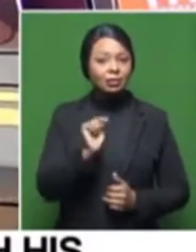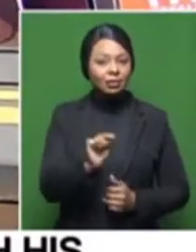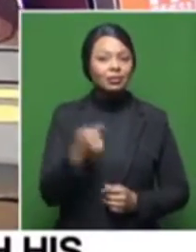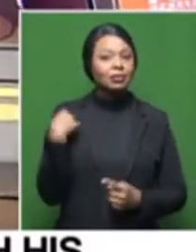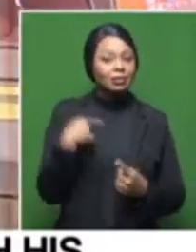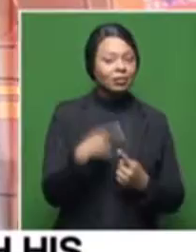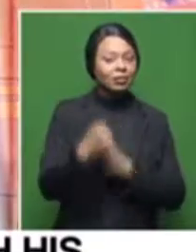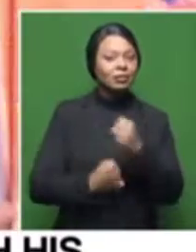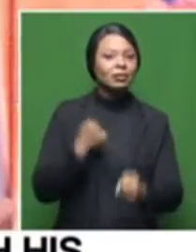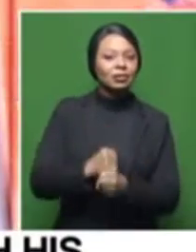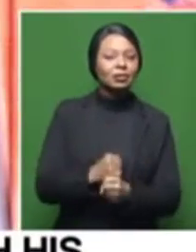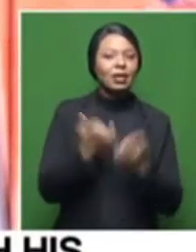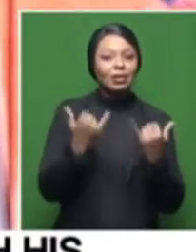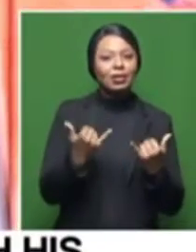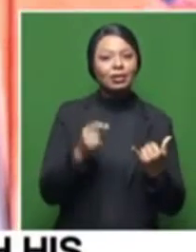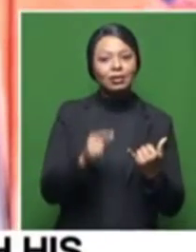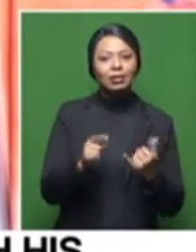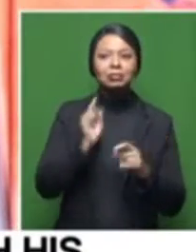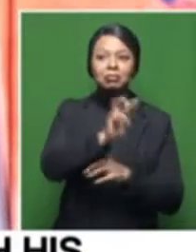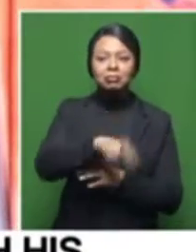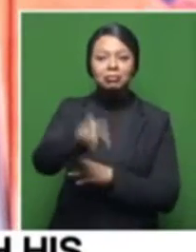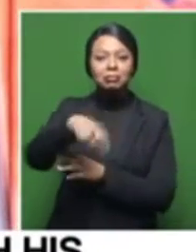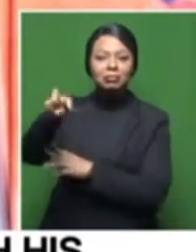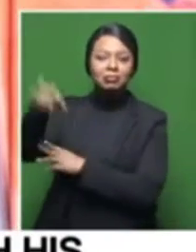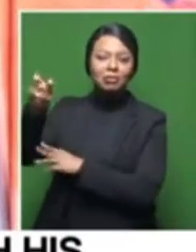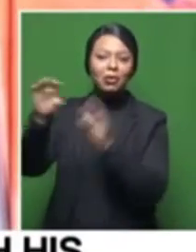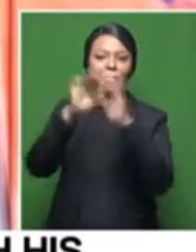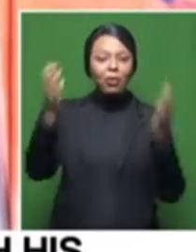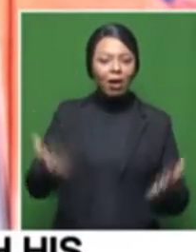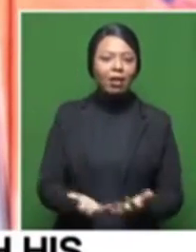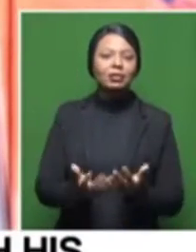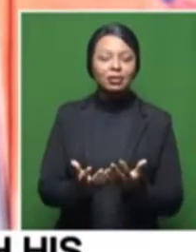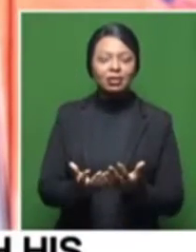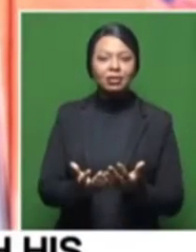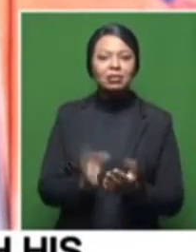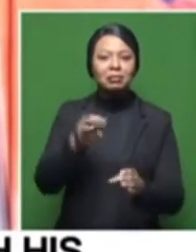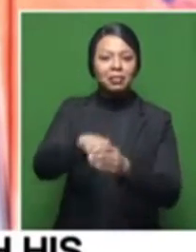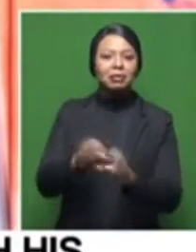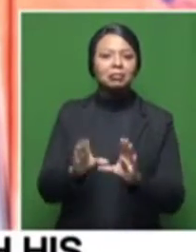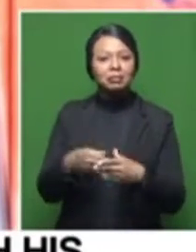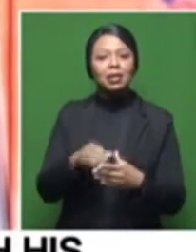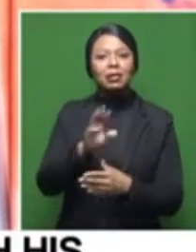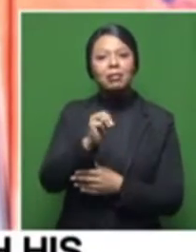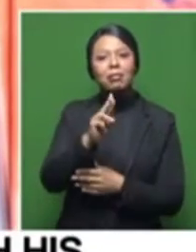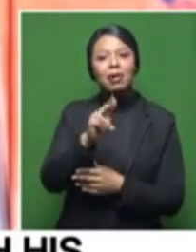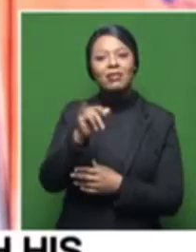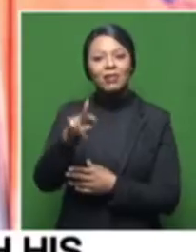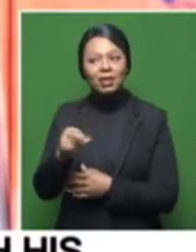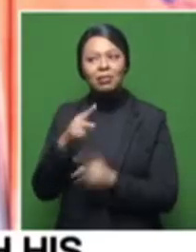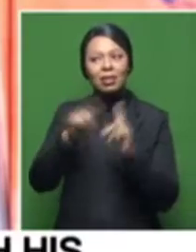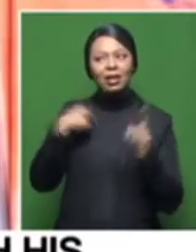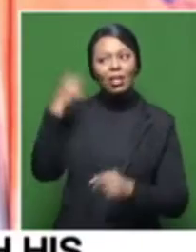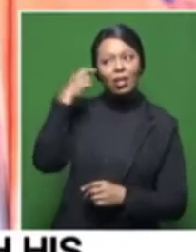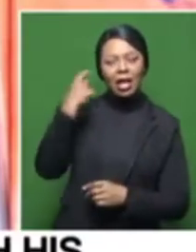been singing all over the world, singing and playing drums with the Muffinz. And I felt it was time for me to tell my own story.